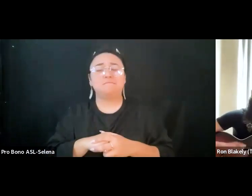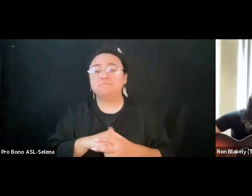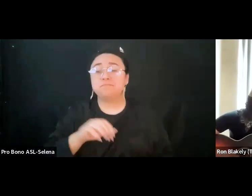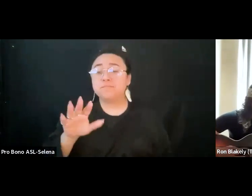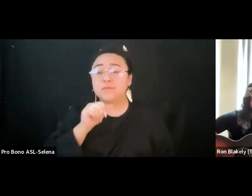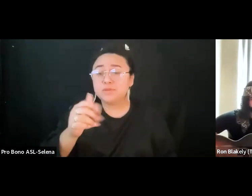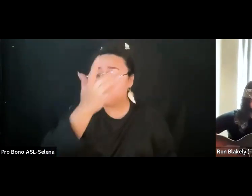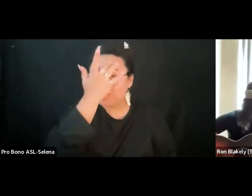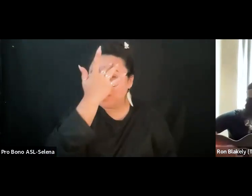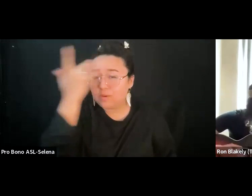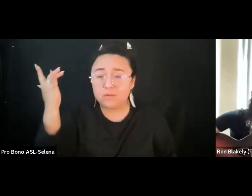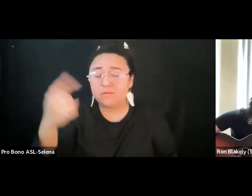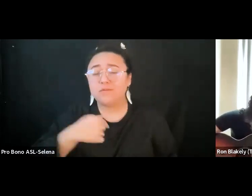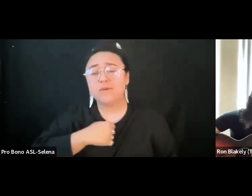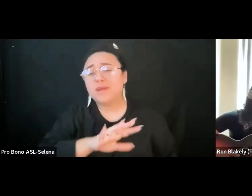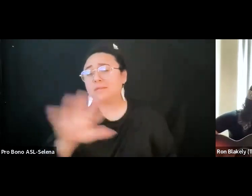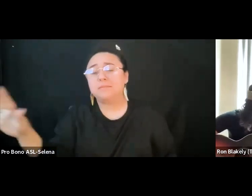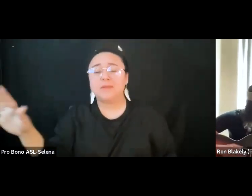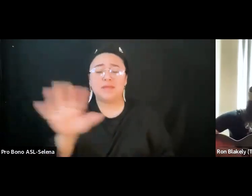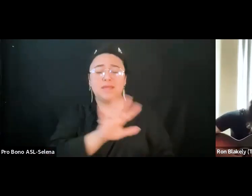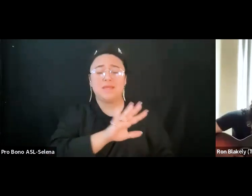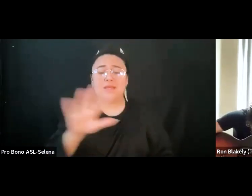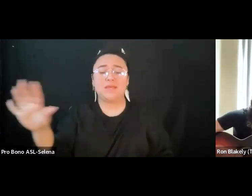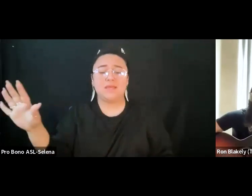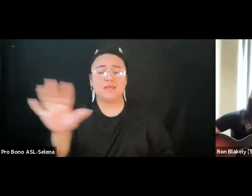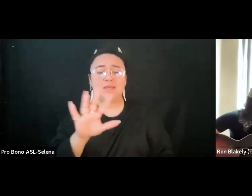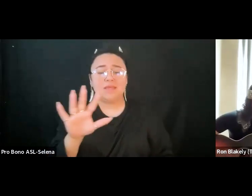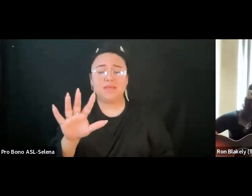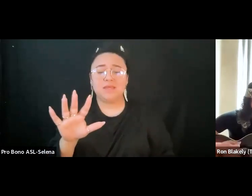ready, please don't forget me.